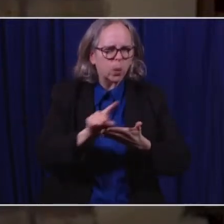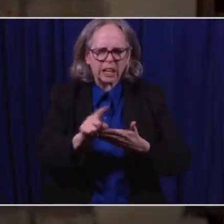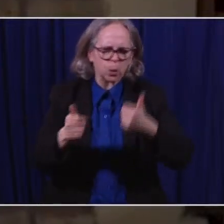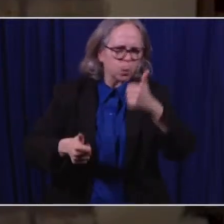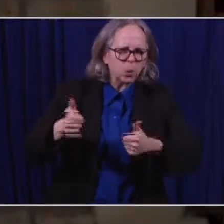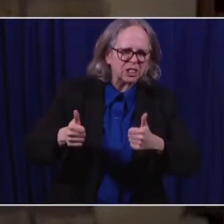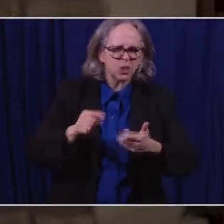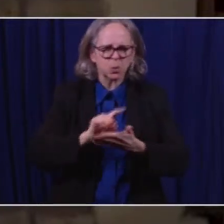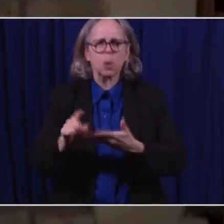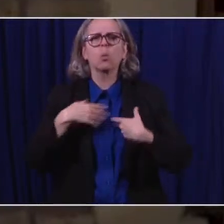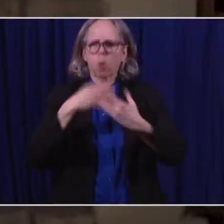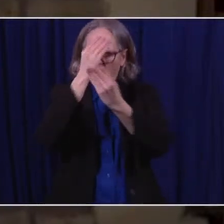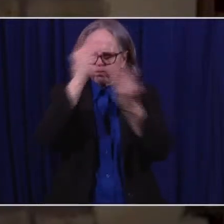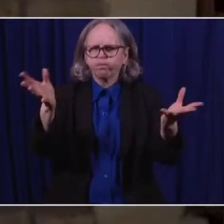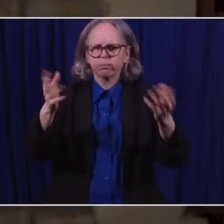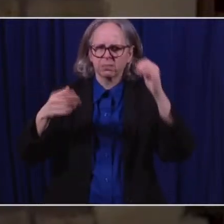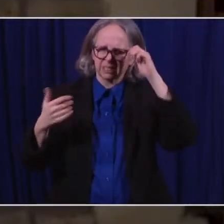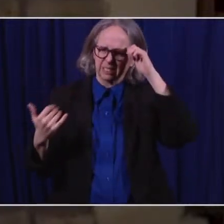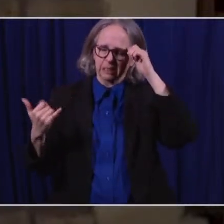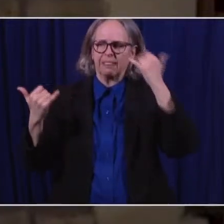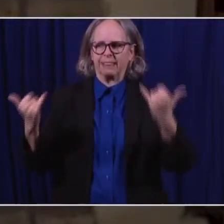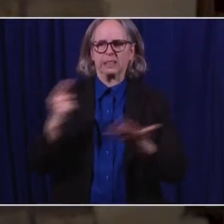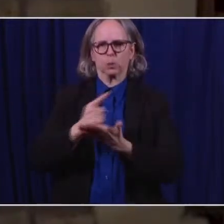to be able to get vaccinated.